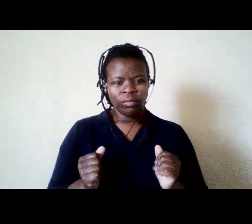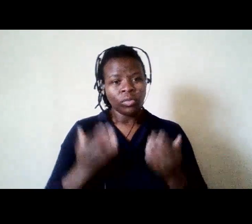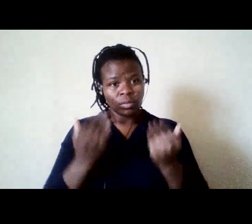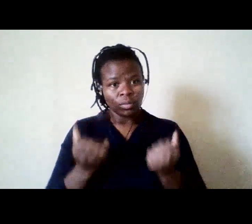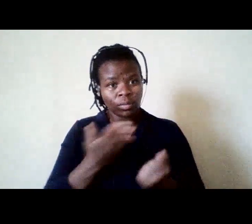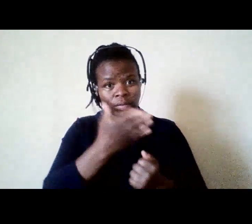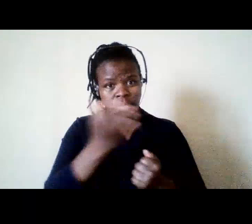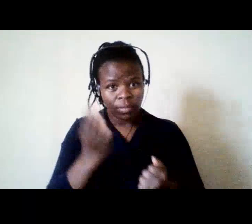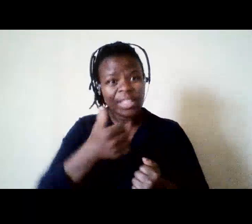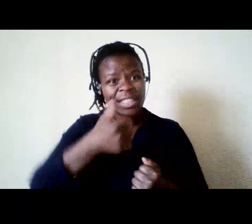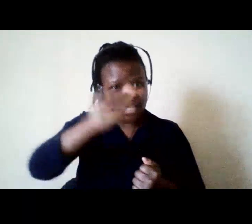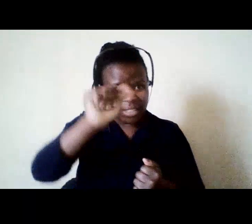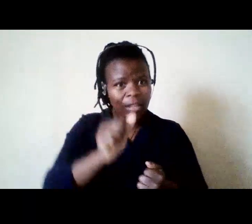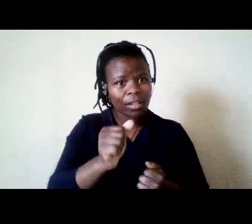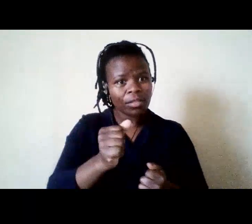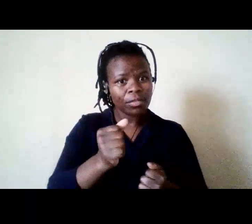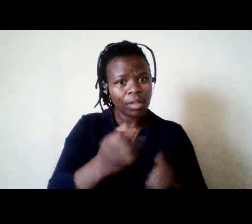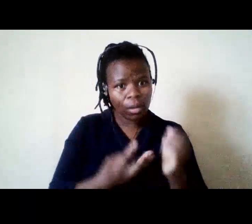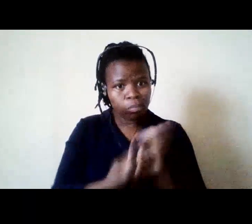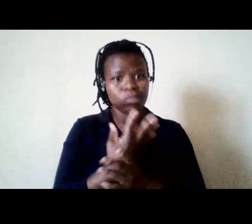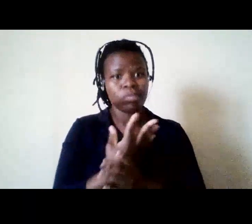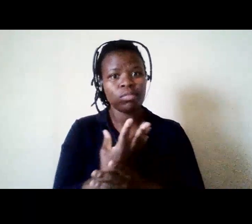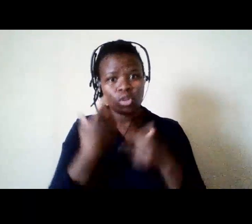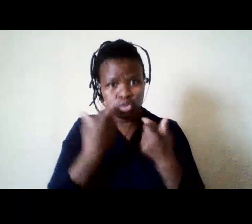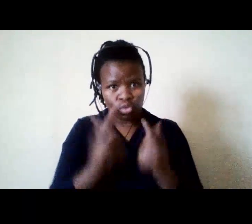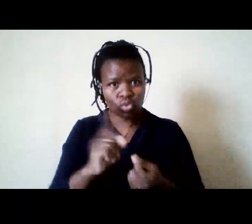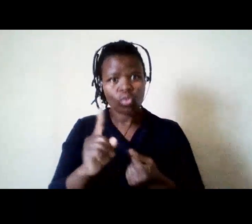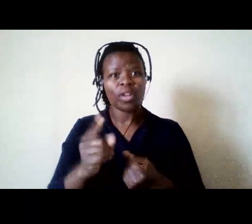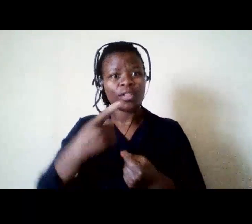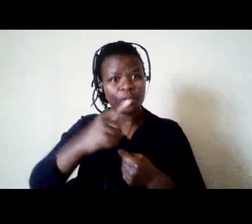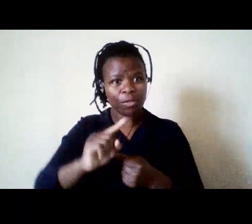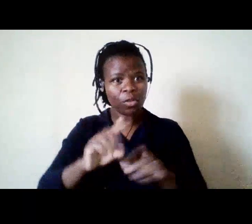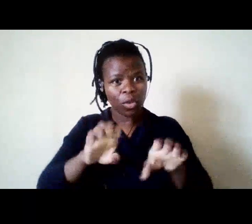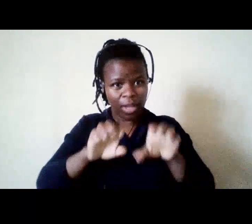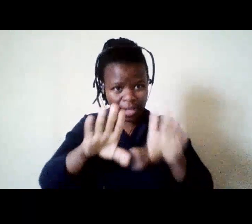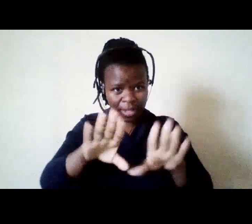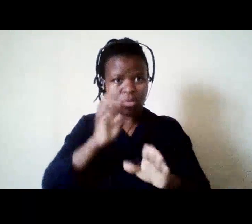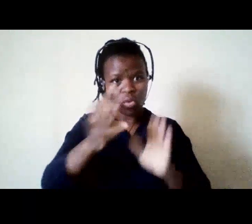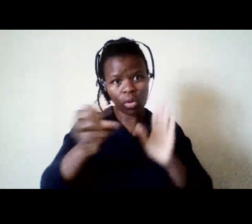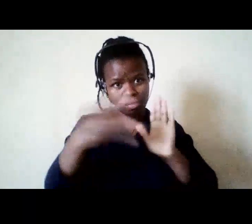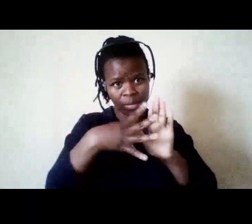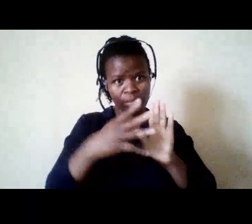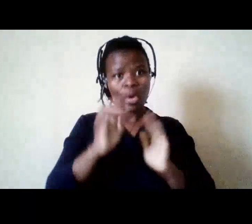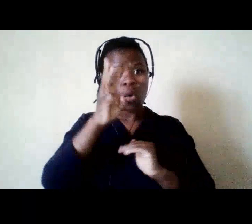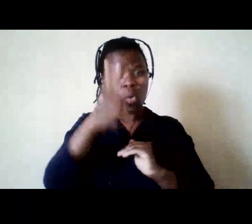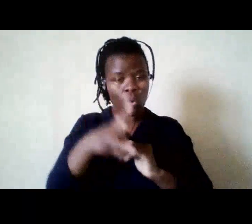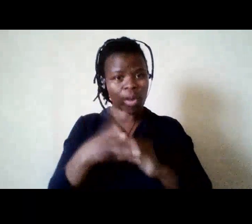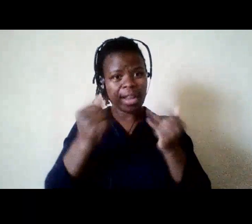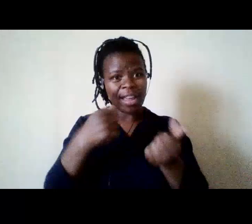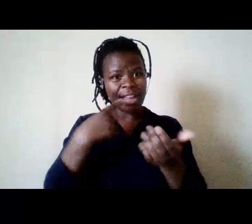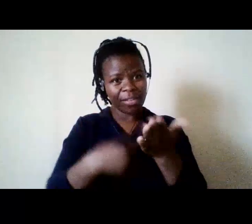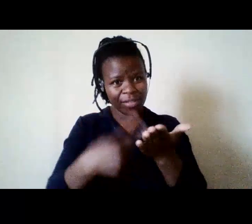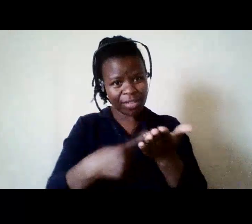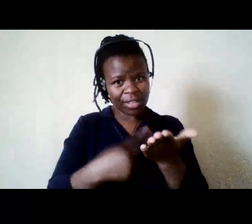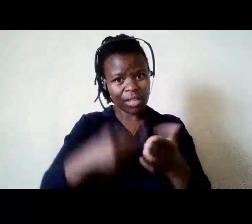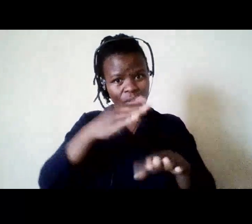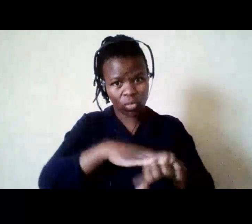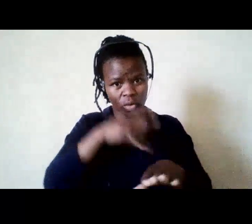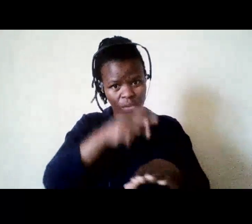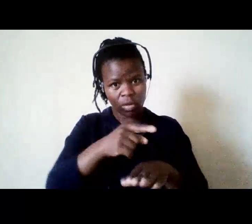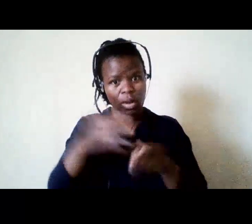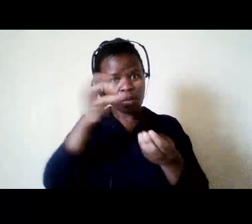doing for the exam, which when I post it, we're going to have a discussion around it. You guys, from what you've learned, you have, what I would say is that